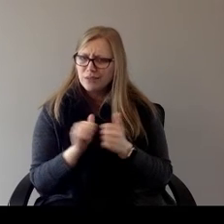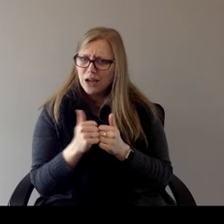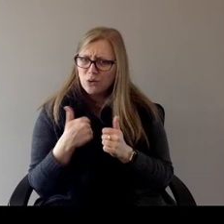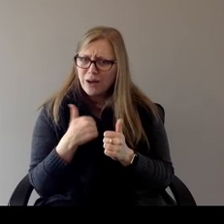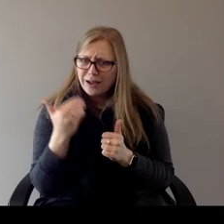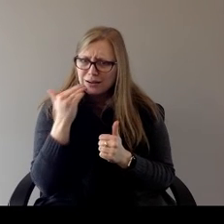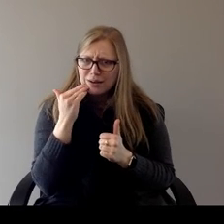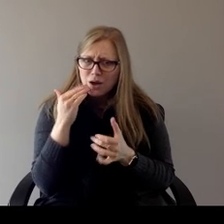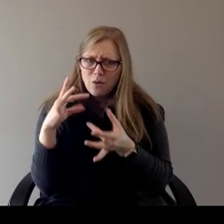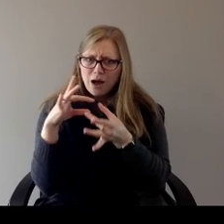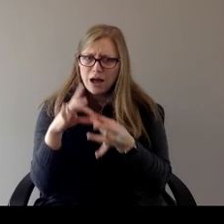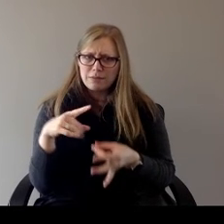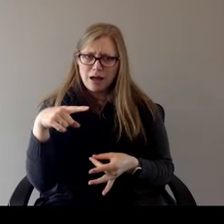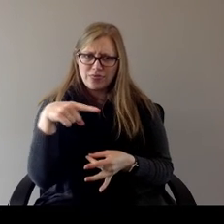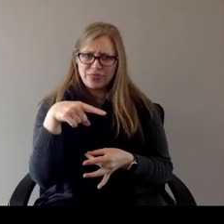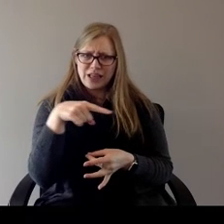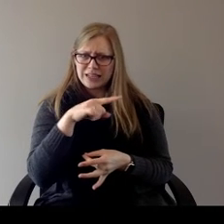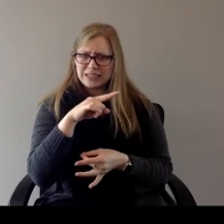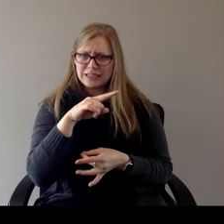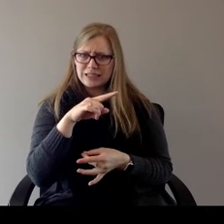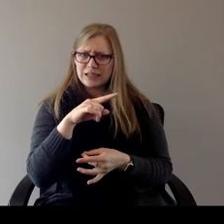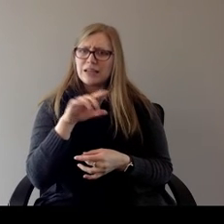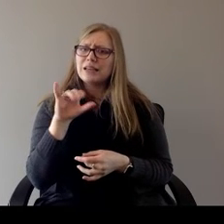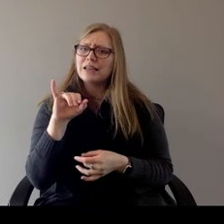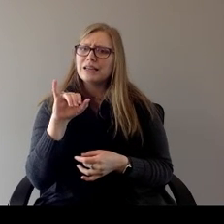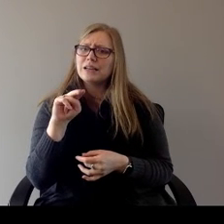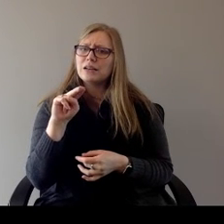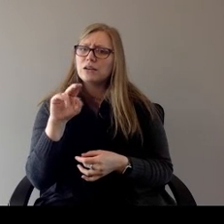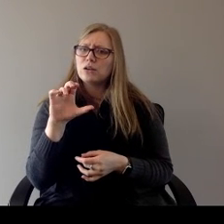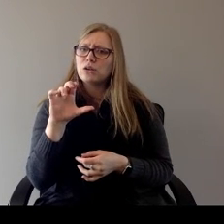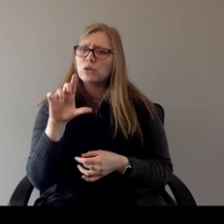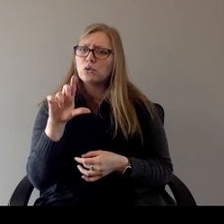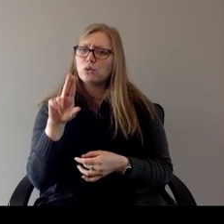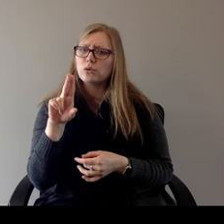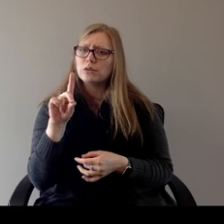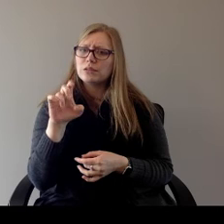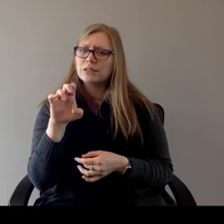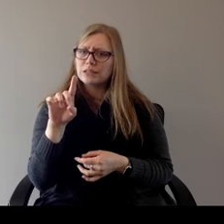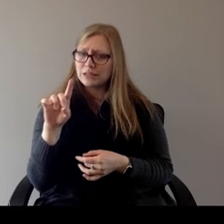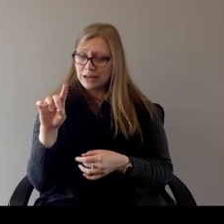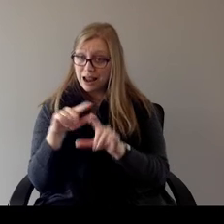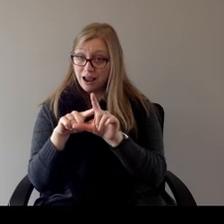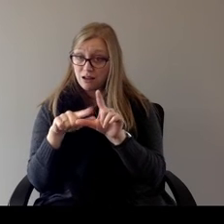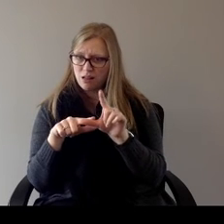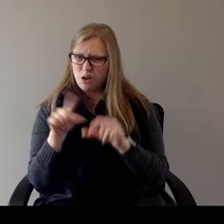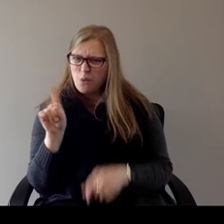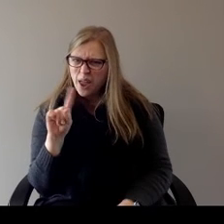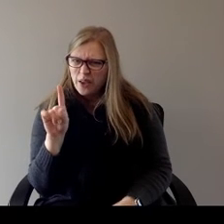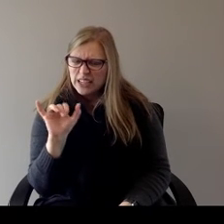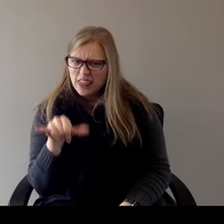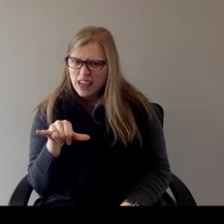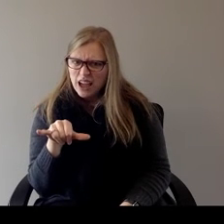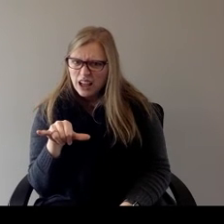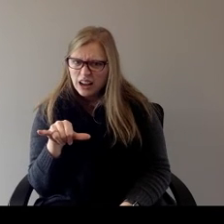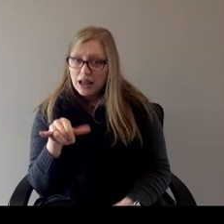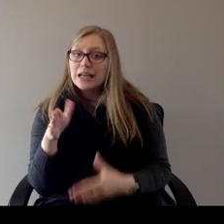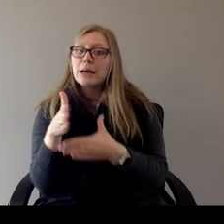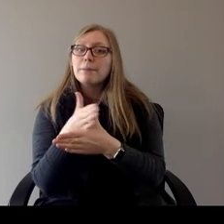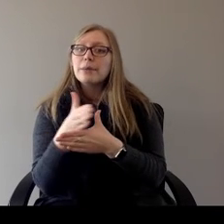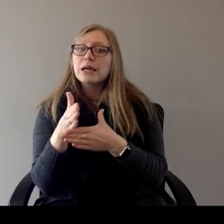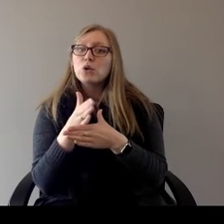anything about this included angle? So where is the included angle first? So the included angle would be between where the red and the blue meet.